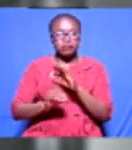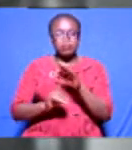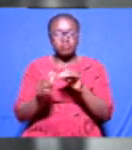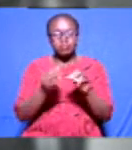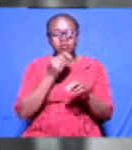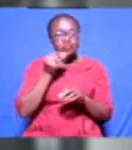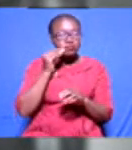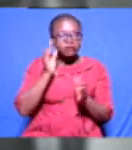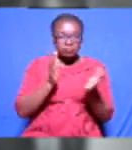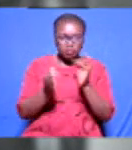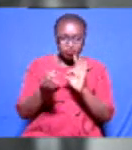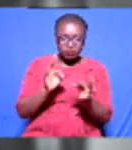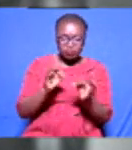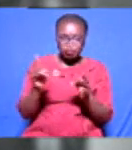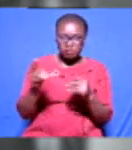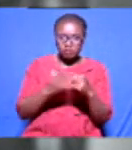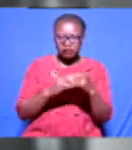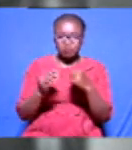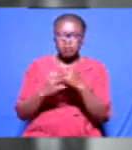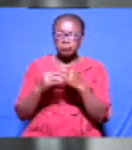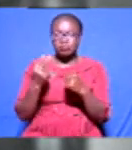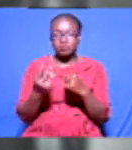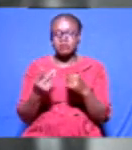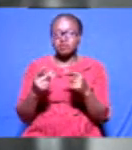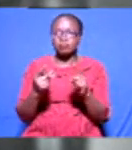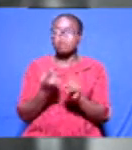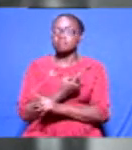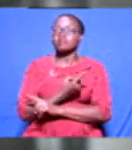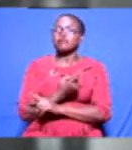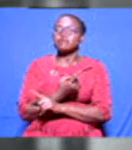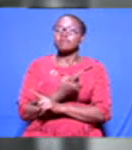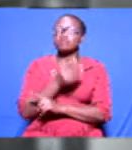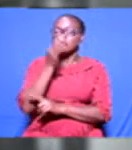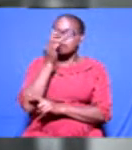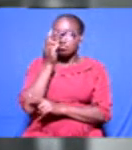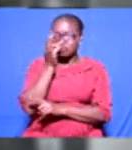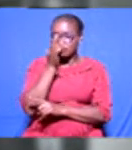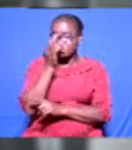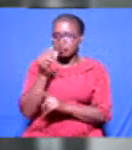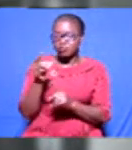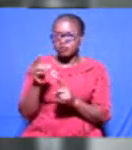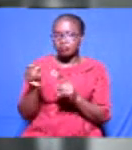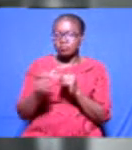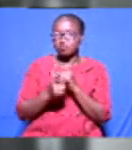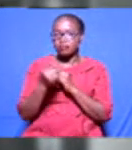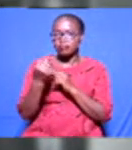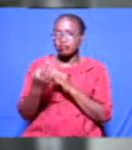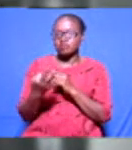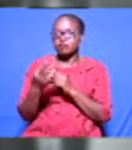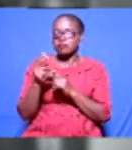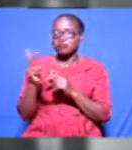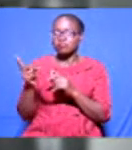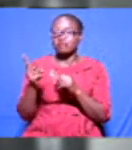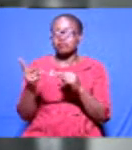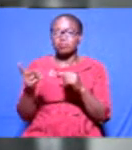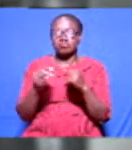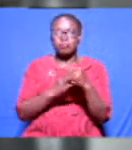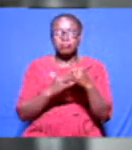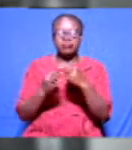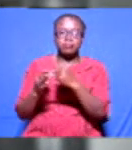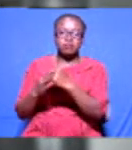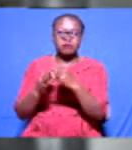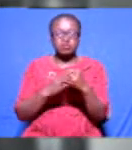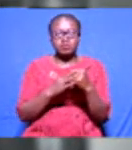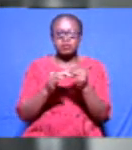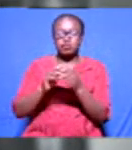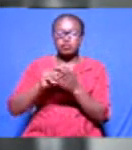in 1982. A fallout with President Moi in March 1988 saw Kibaki demoted from the